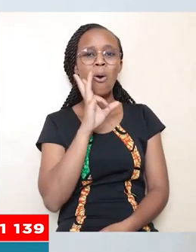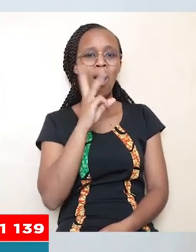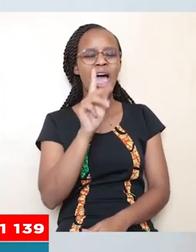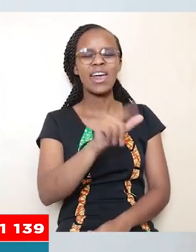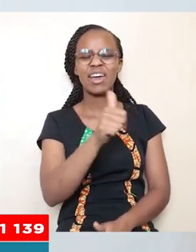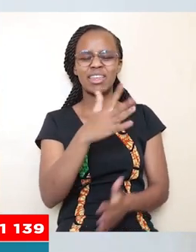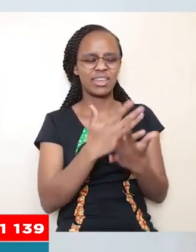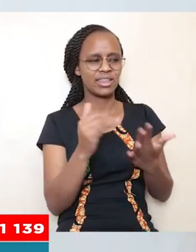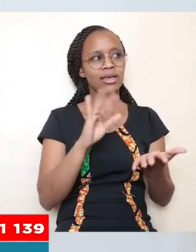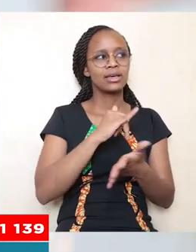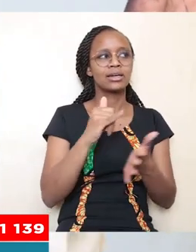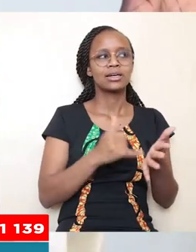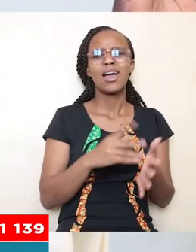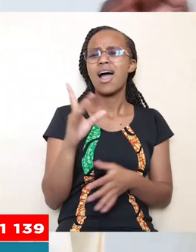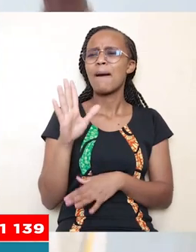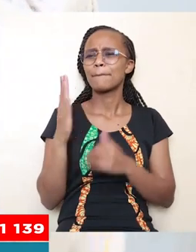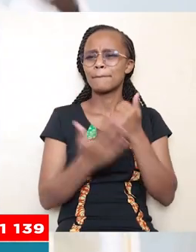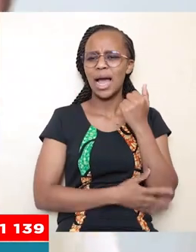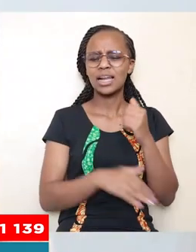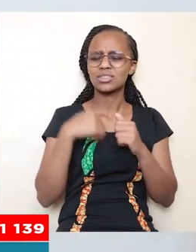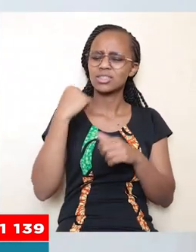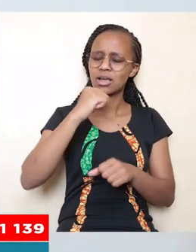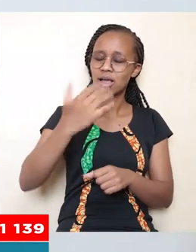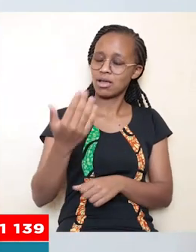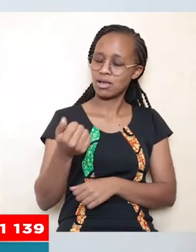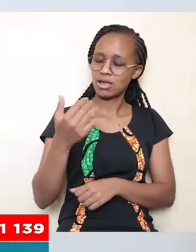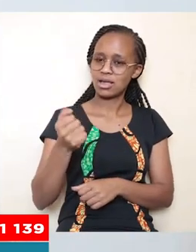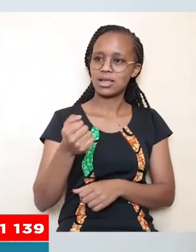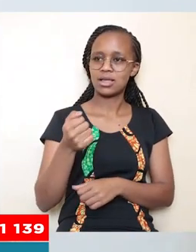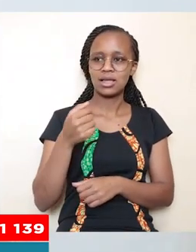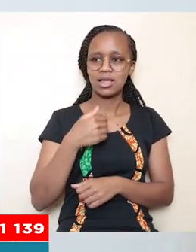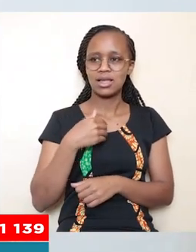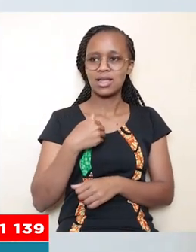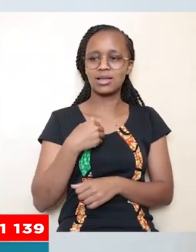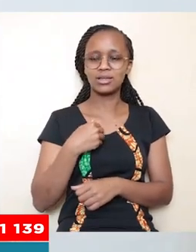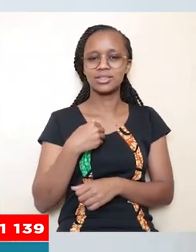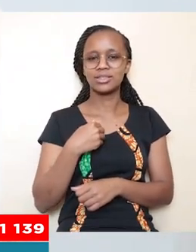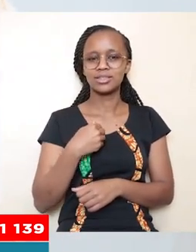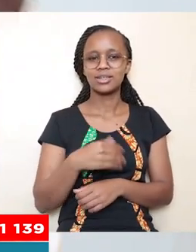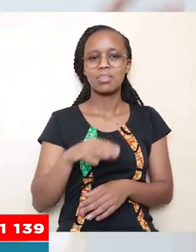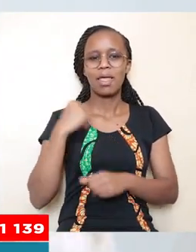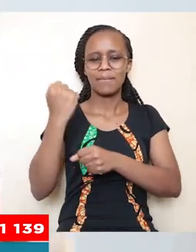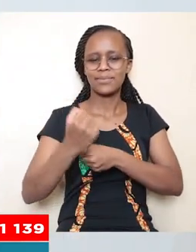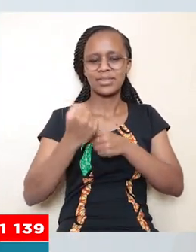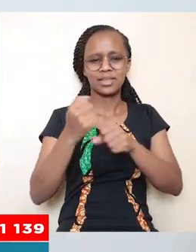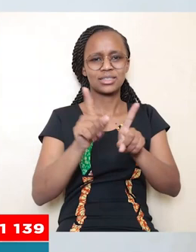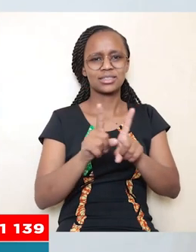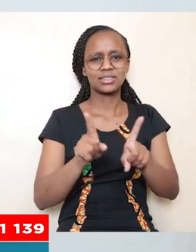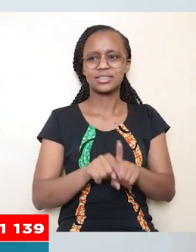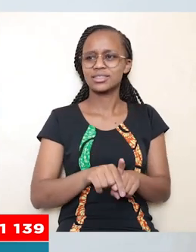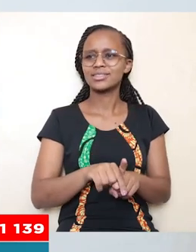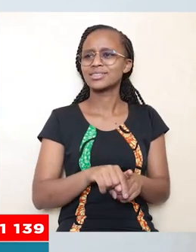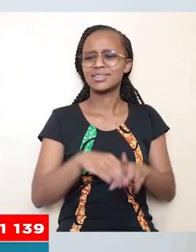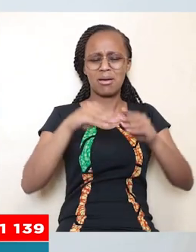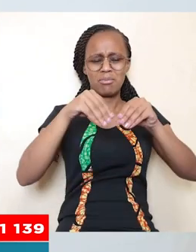Anything else, when you cook, it is a disaster. Ukipika ugali, kuna duru huko. Ukipika mukimo, inakaa kama matope.